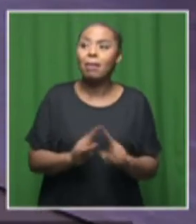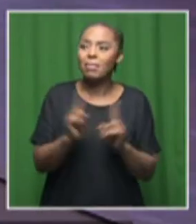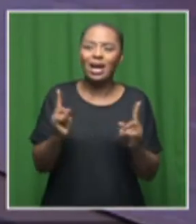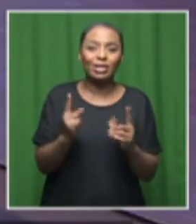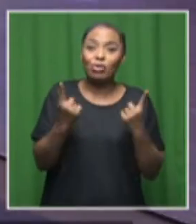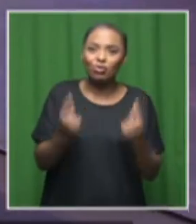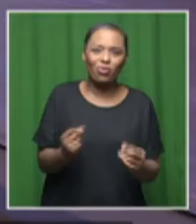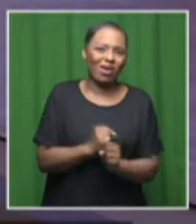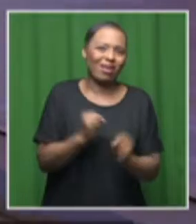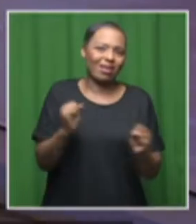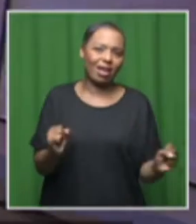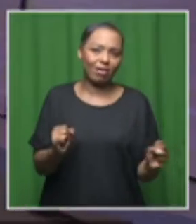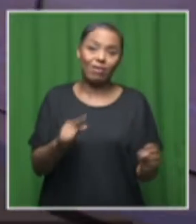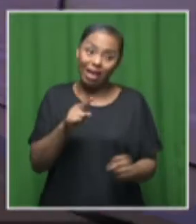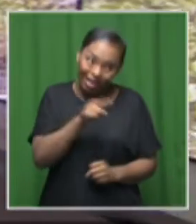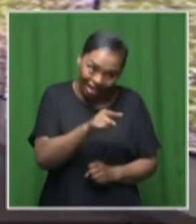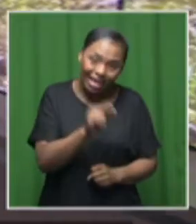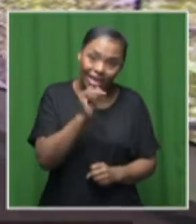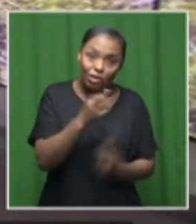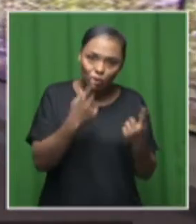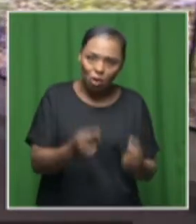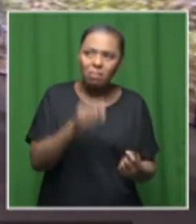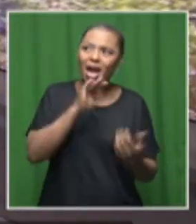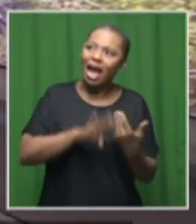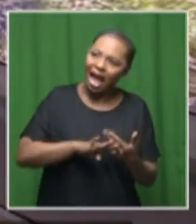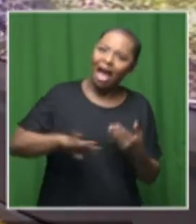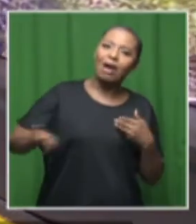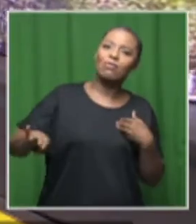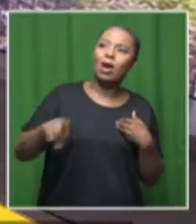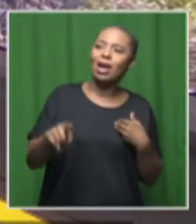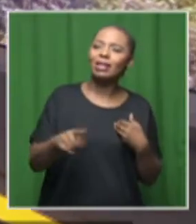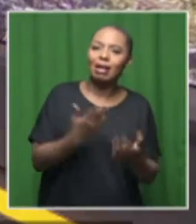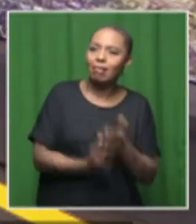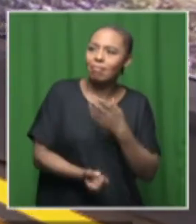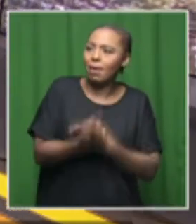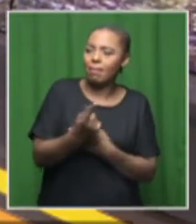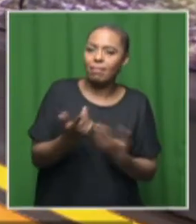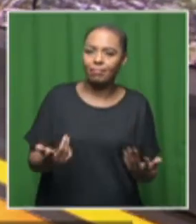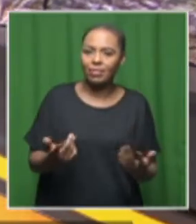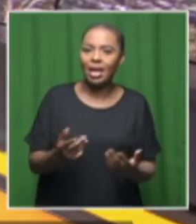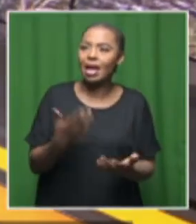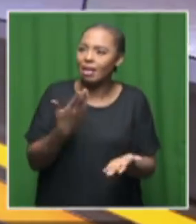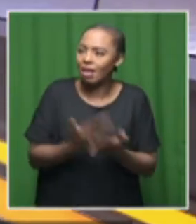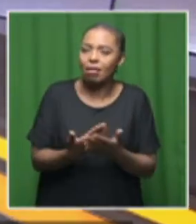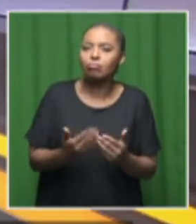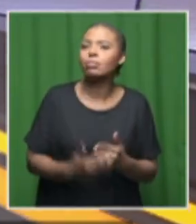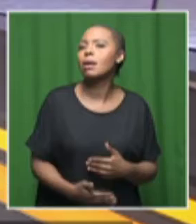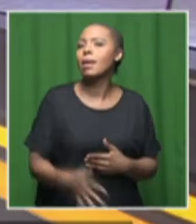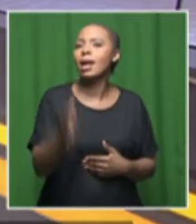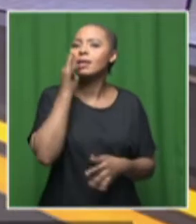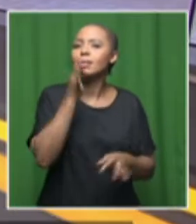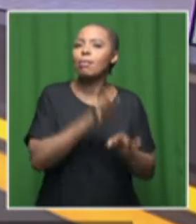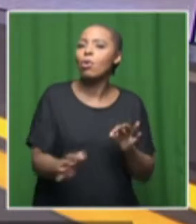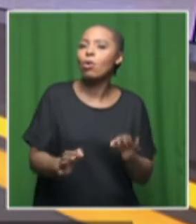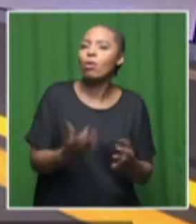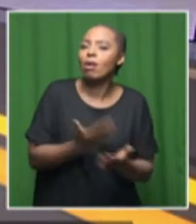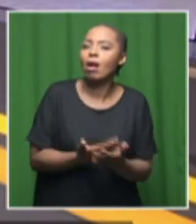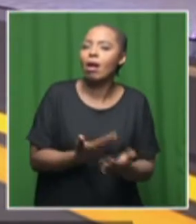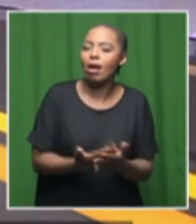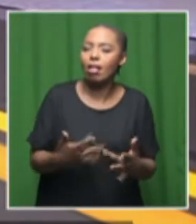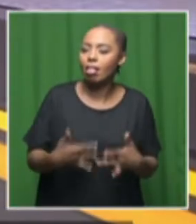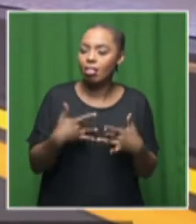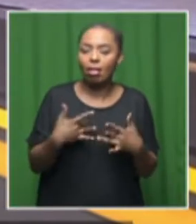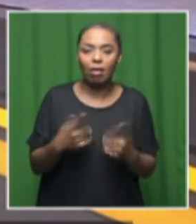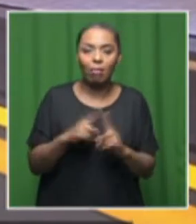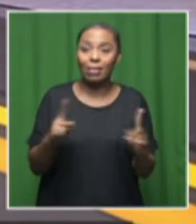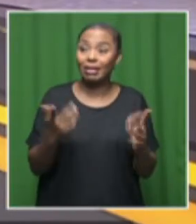to say that. You said that we could have avoided this. However, because hindsight, it's very easy in that terms. But basically, the driving